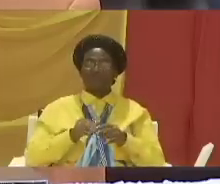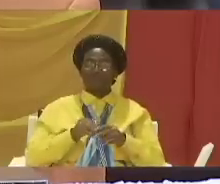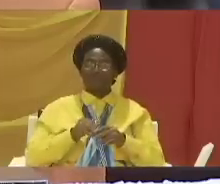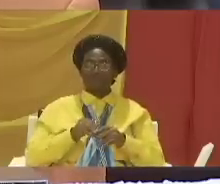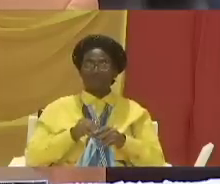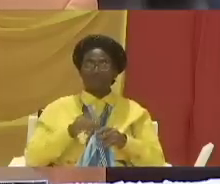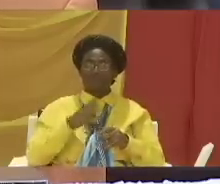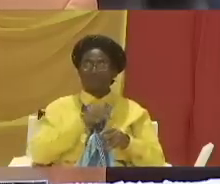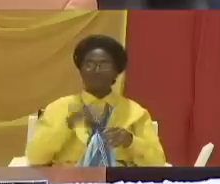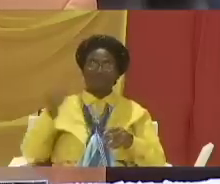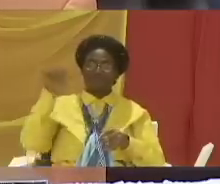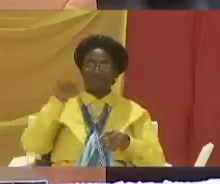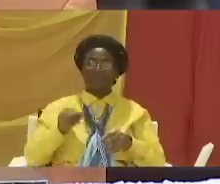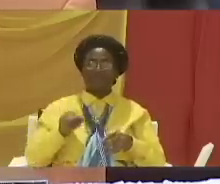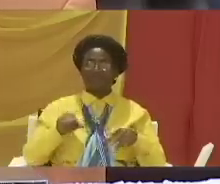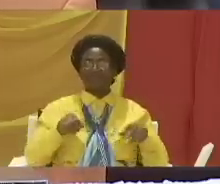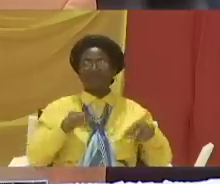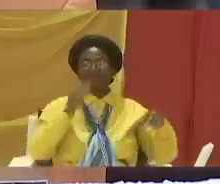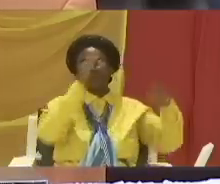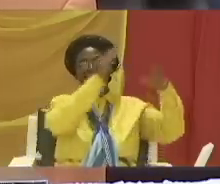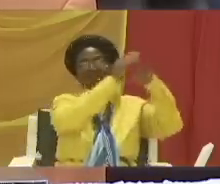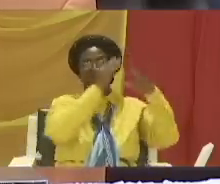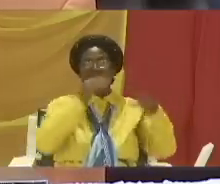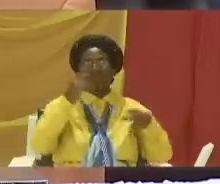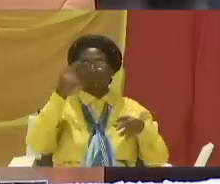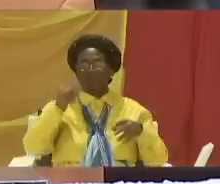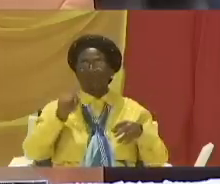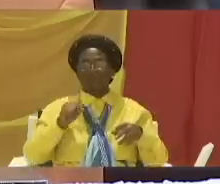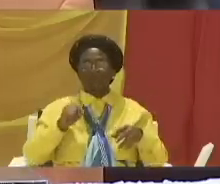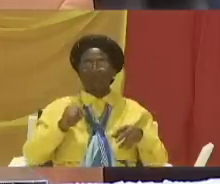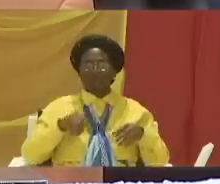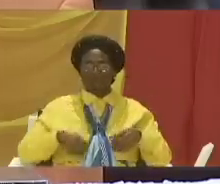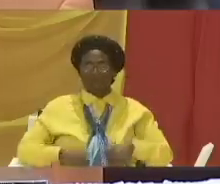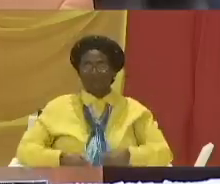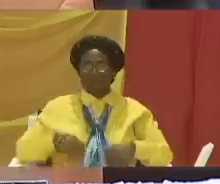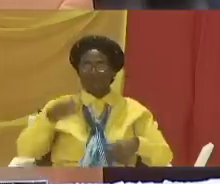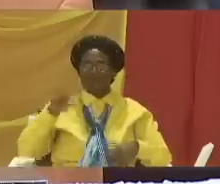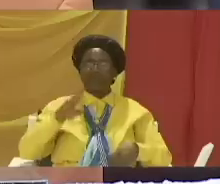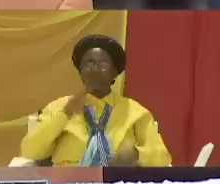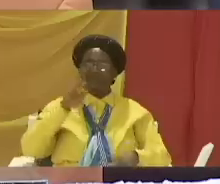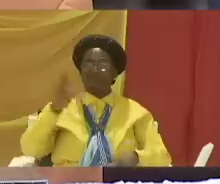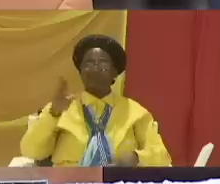And he blocked the womb of Anna.